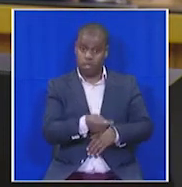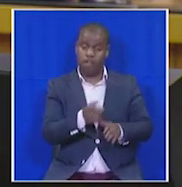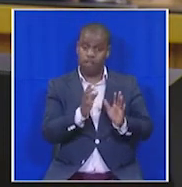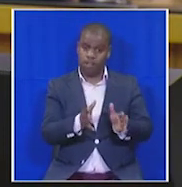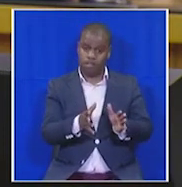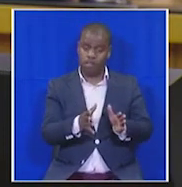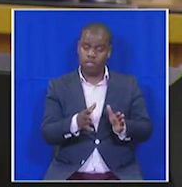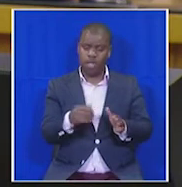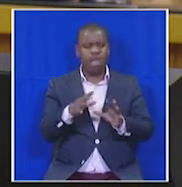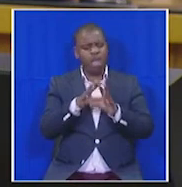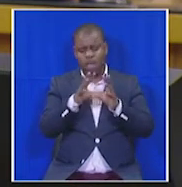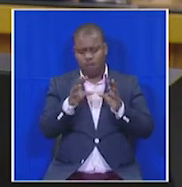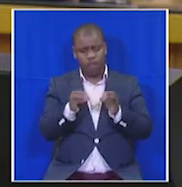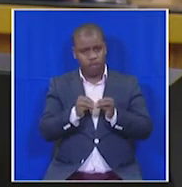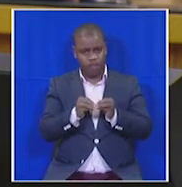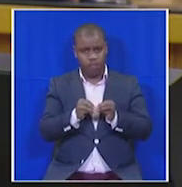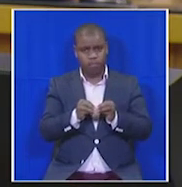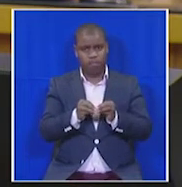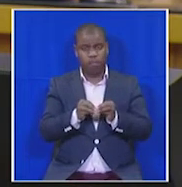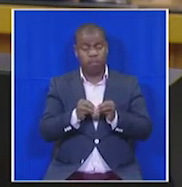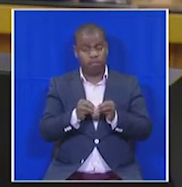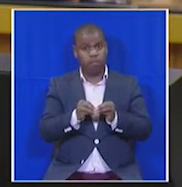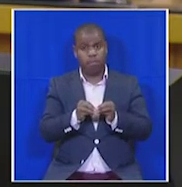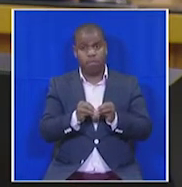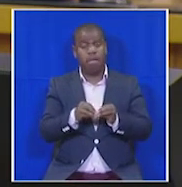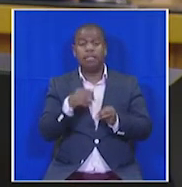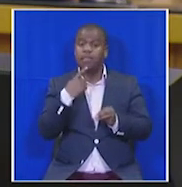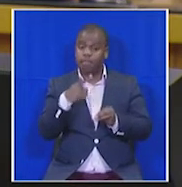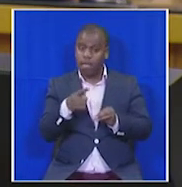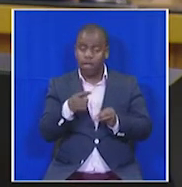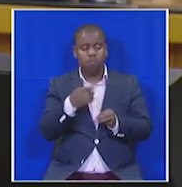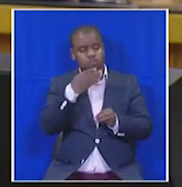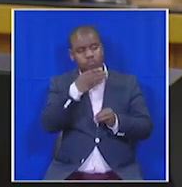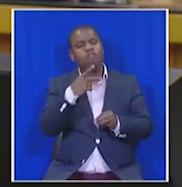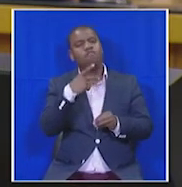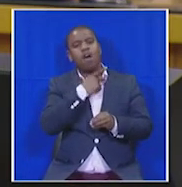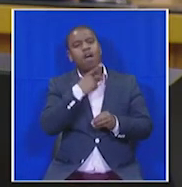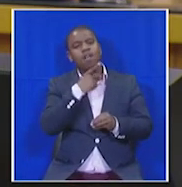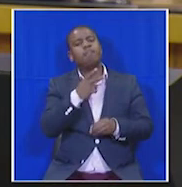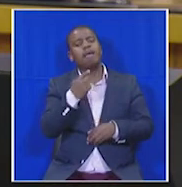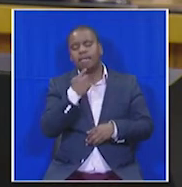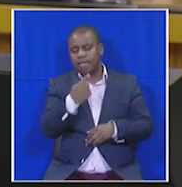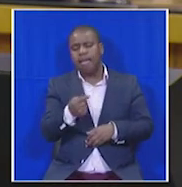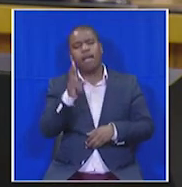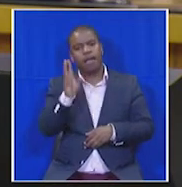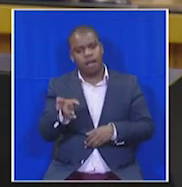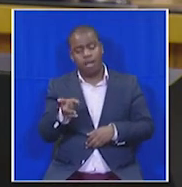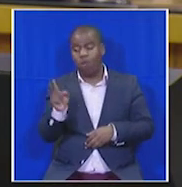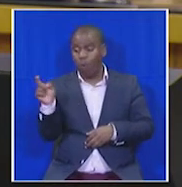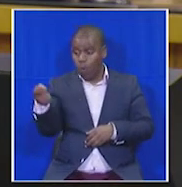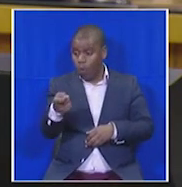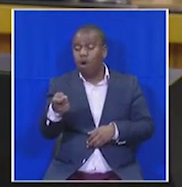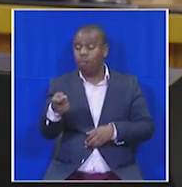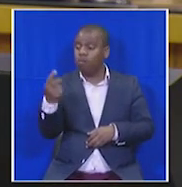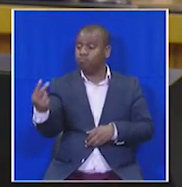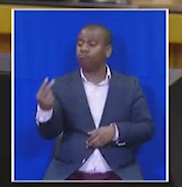that all what I have said on that particular Friday, I want to repeat it here. For those who watched me when